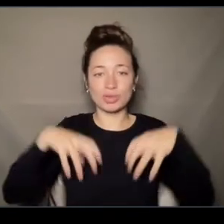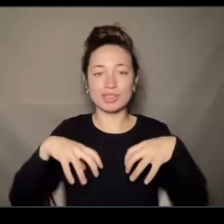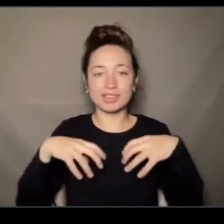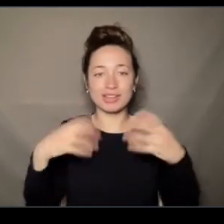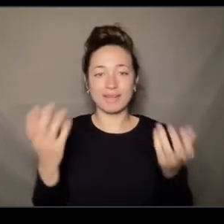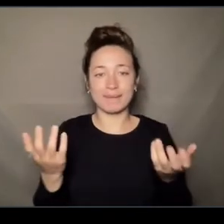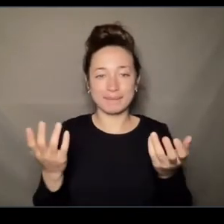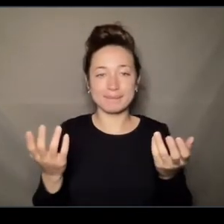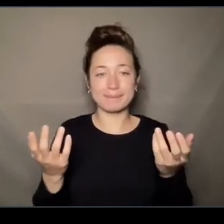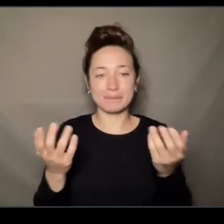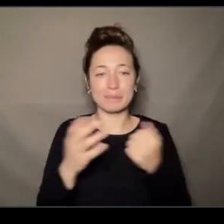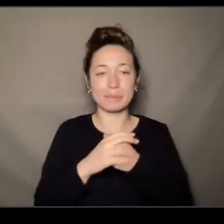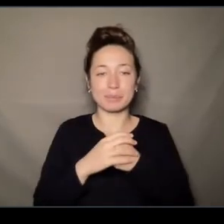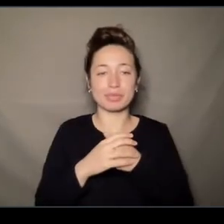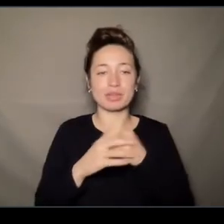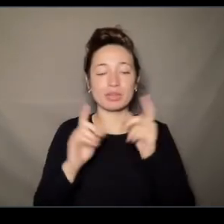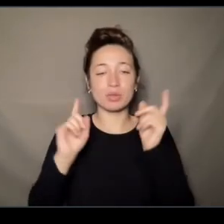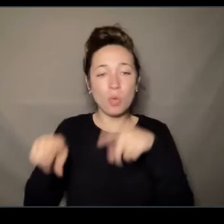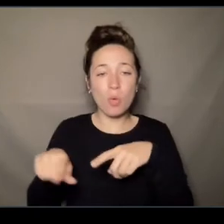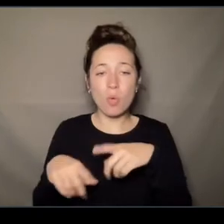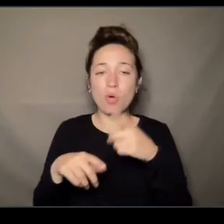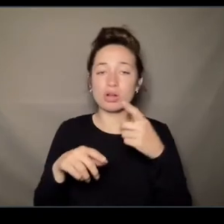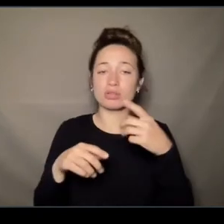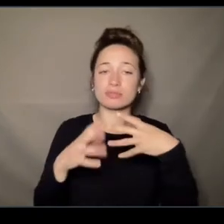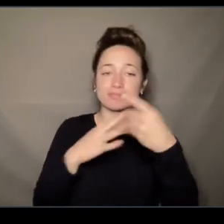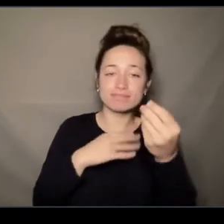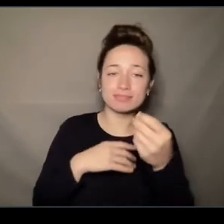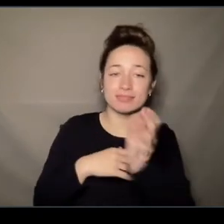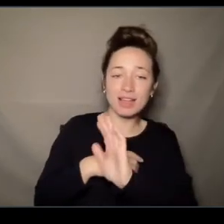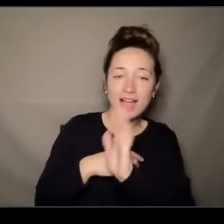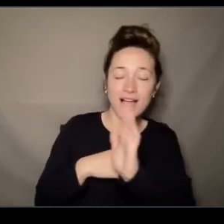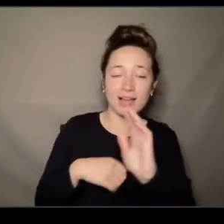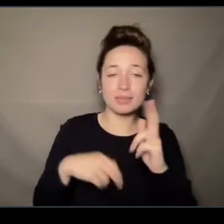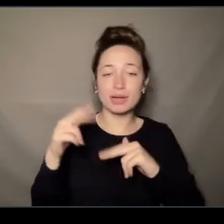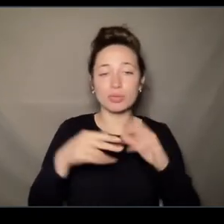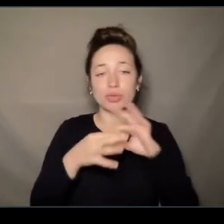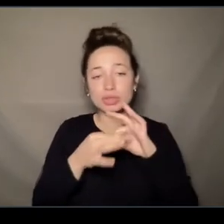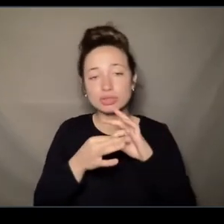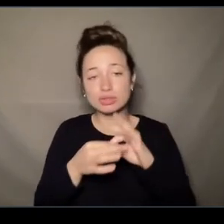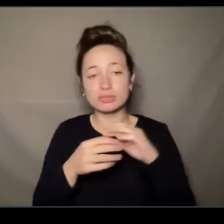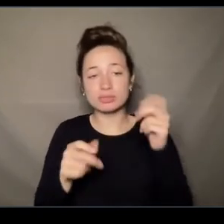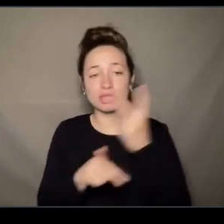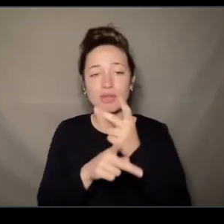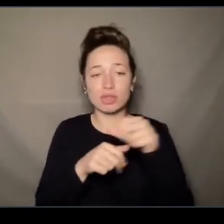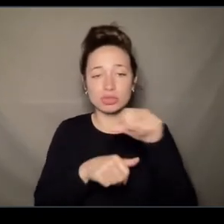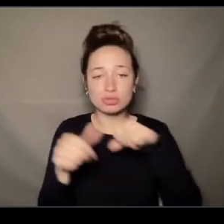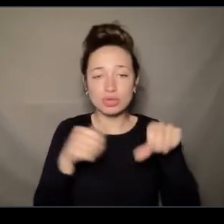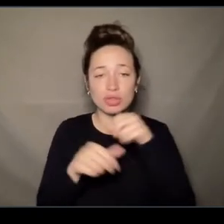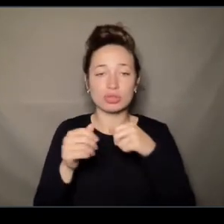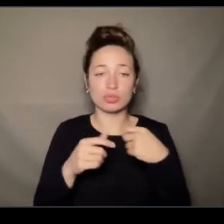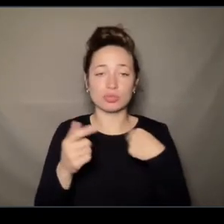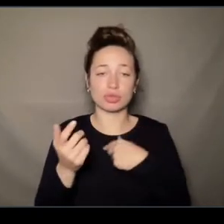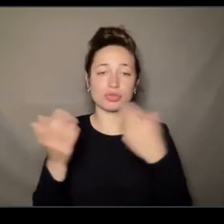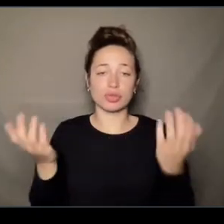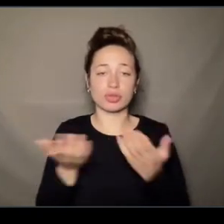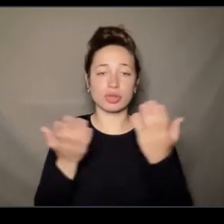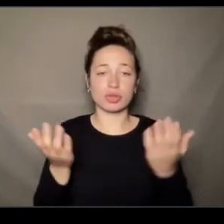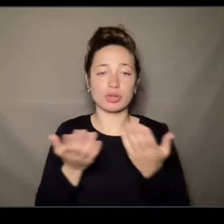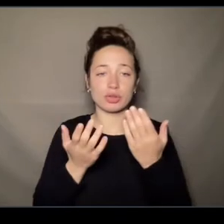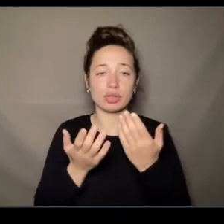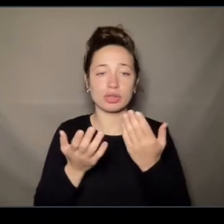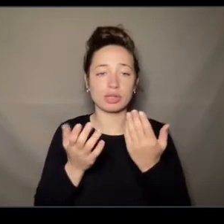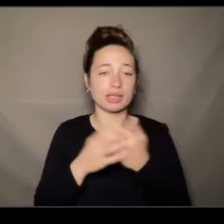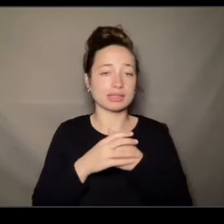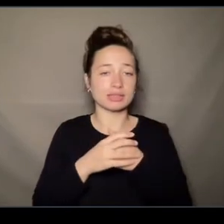next door to each other now. Yeah. Go out in your yard, say hello, build relationships, take care of each other. You